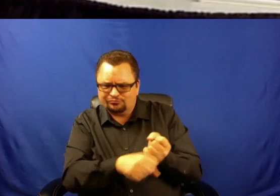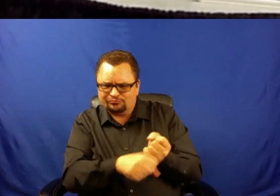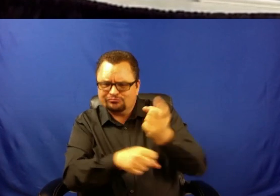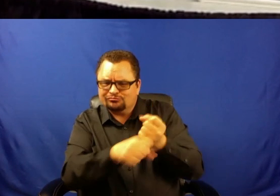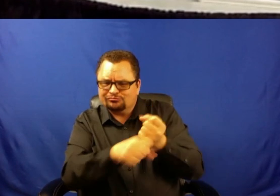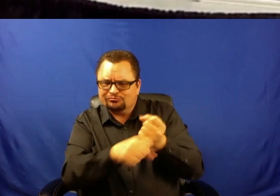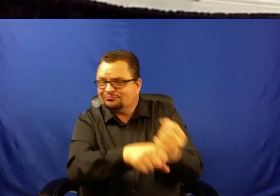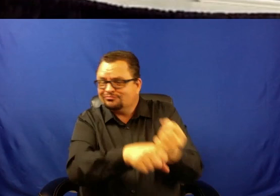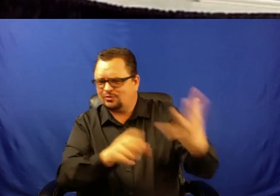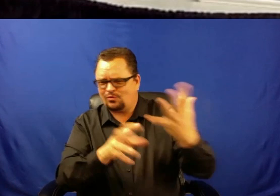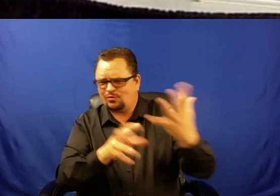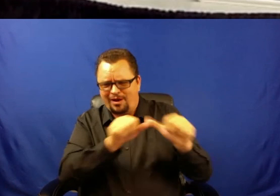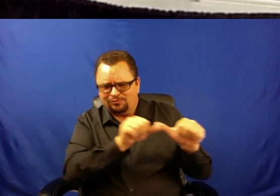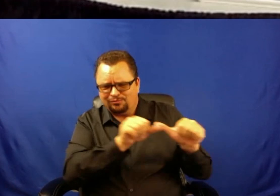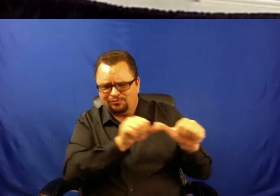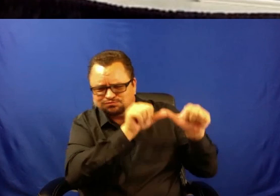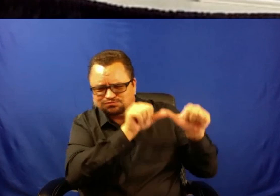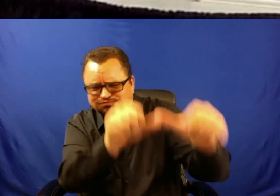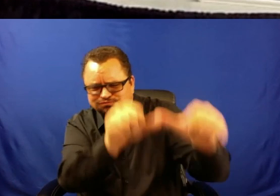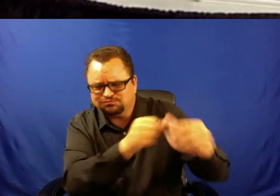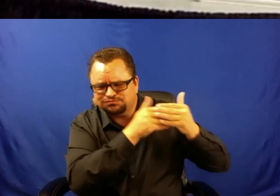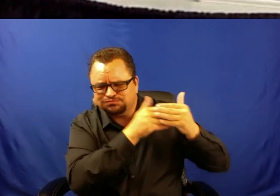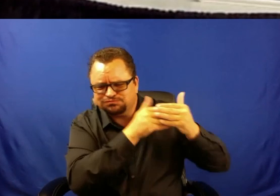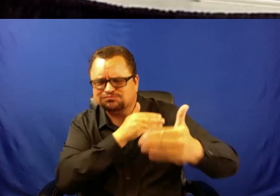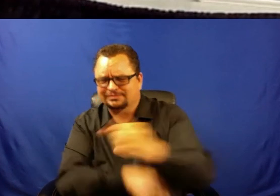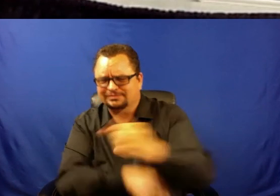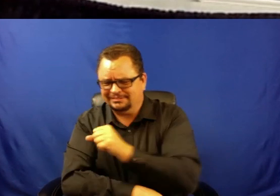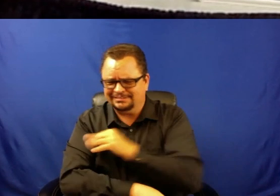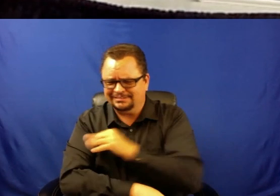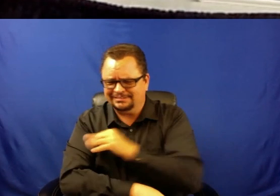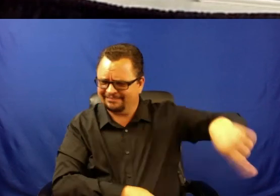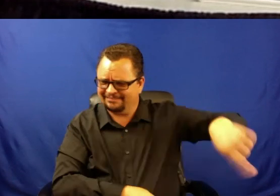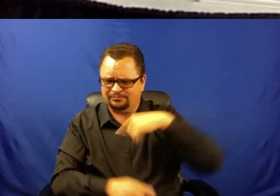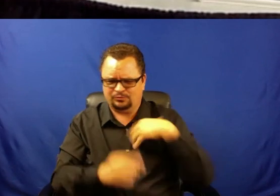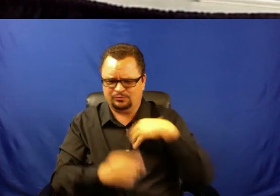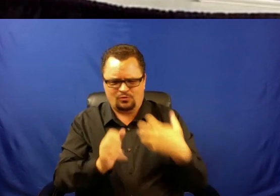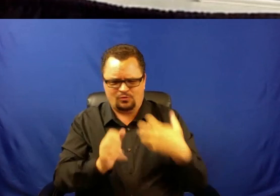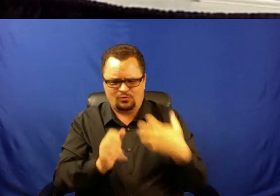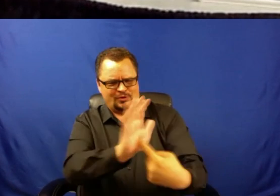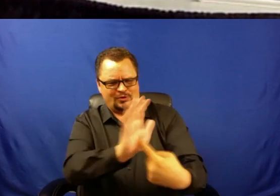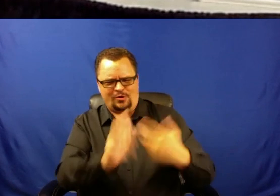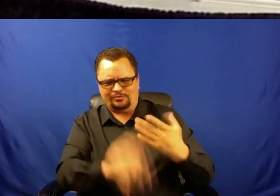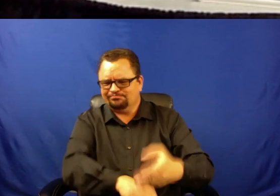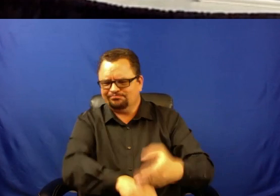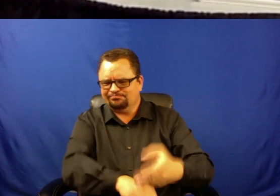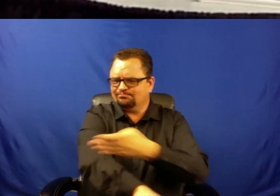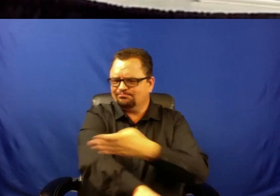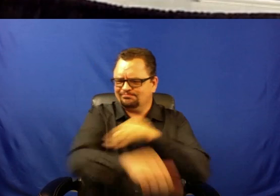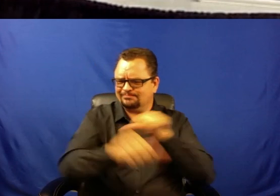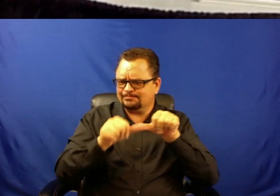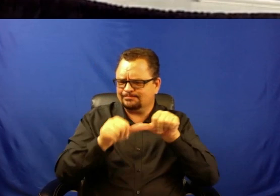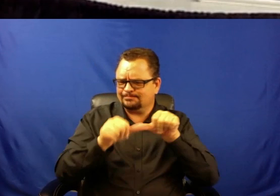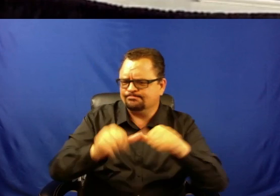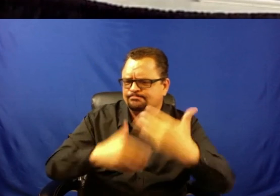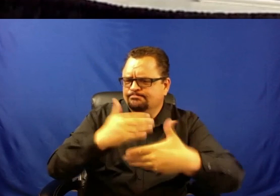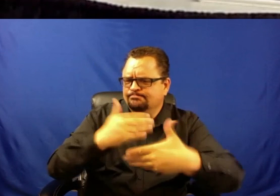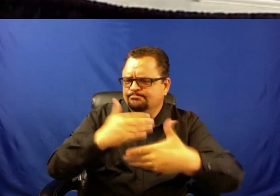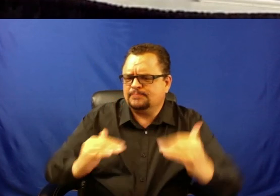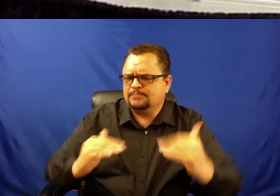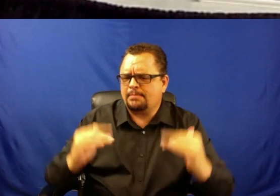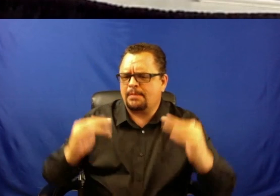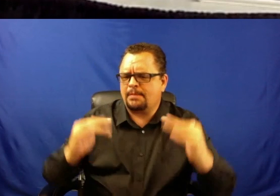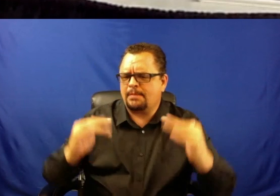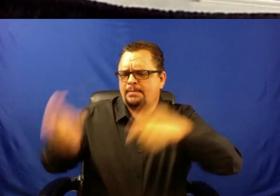So that's another area where my focus is related to funding. And I apologize for getting emotional,